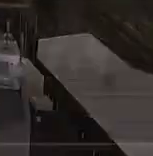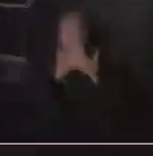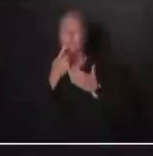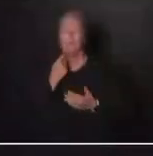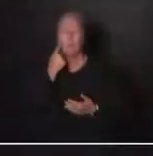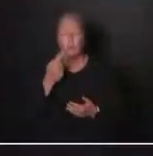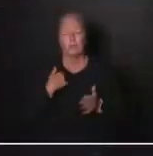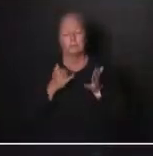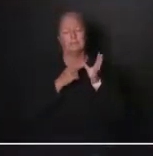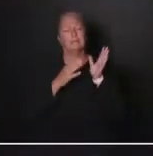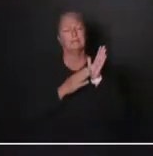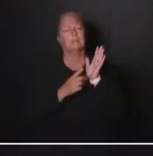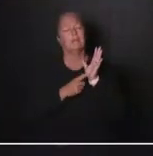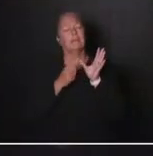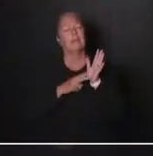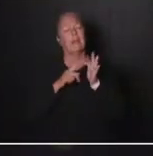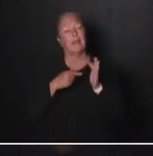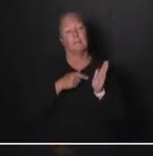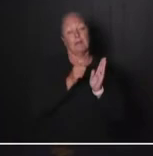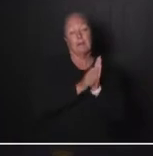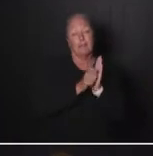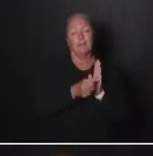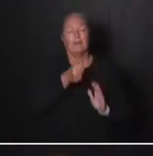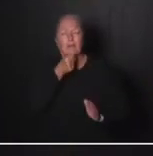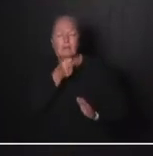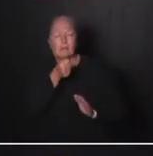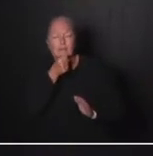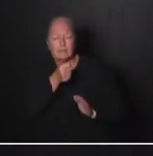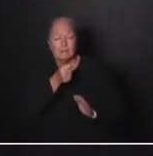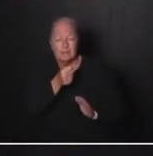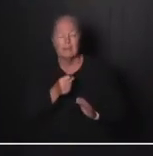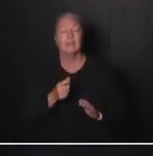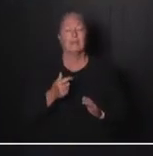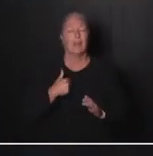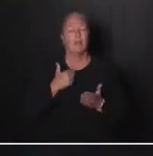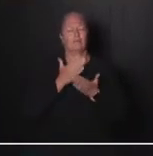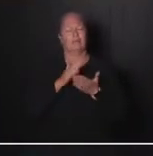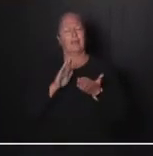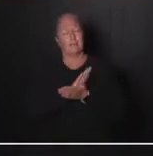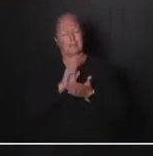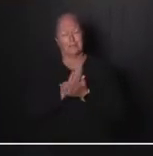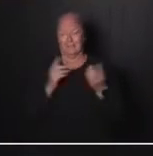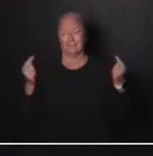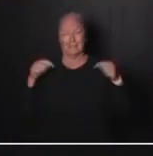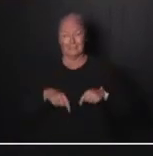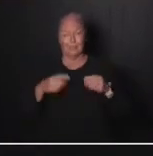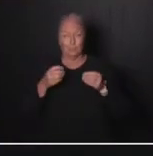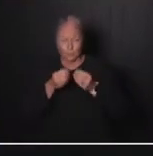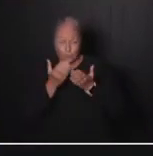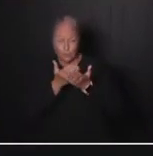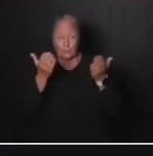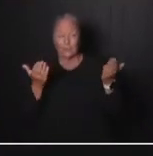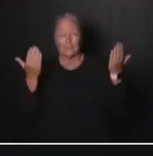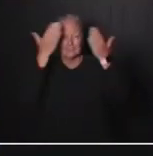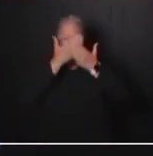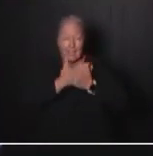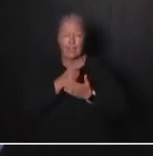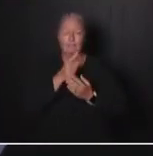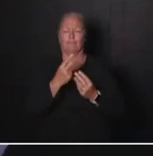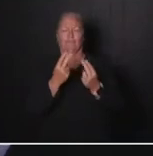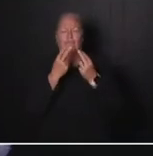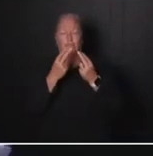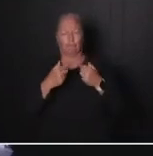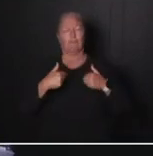My name's Sam Lane. I'm an author and broadcaster who is also sincerely happy to be here with you for tonight's happenings as your